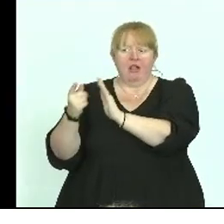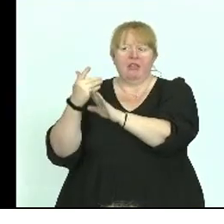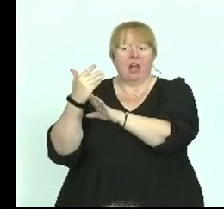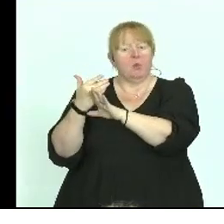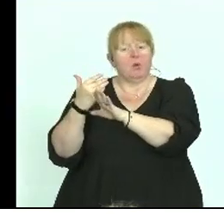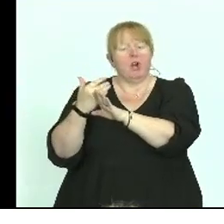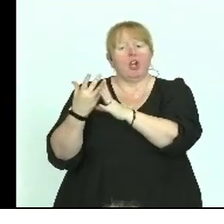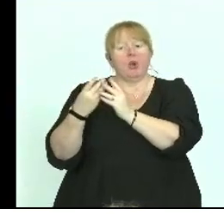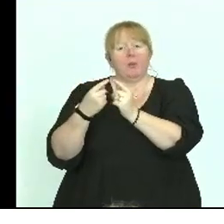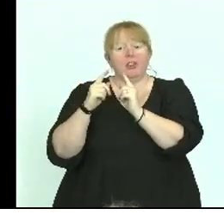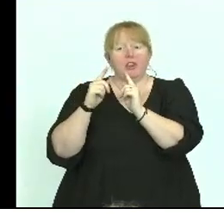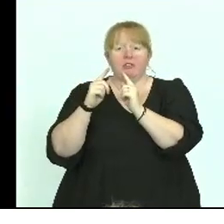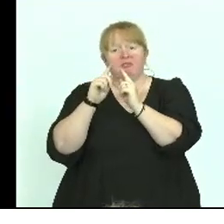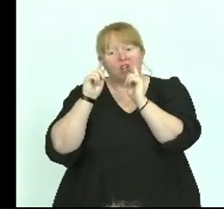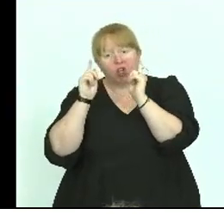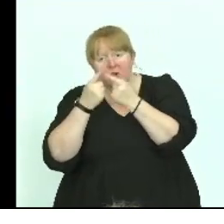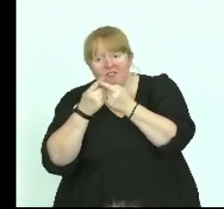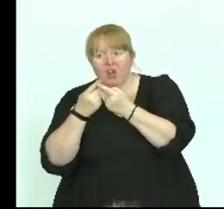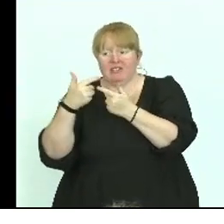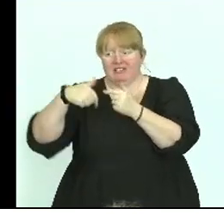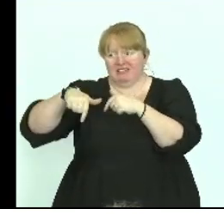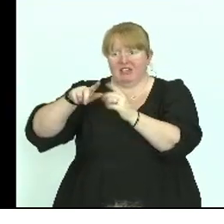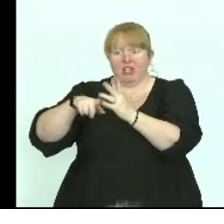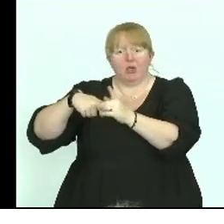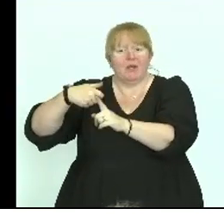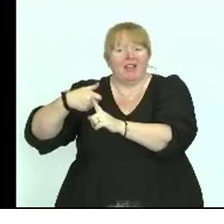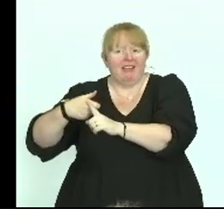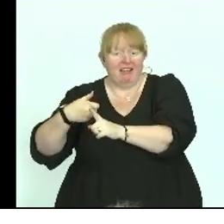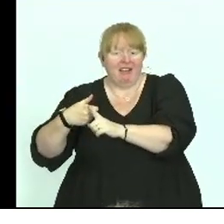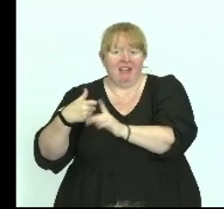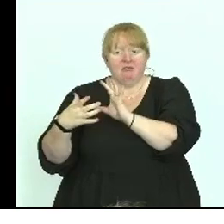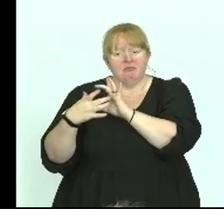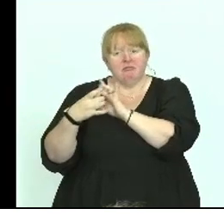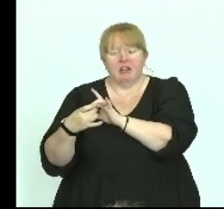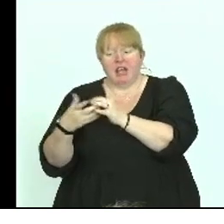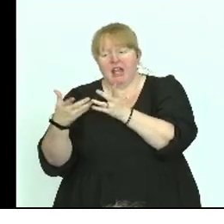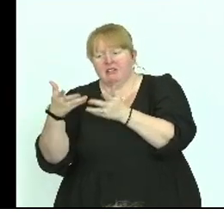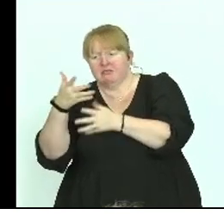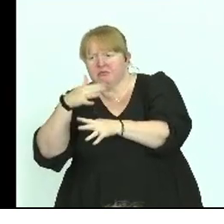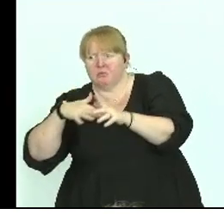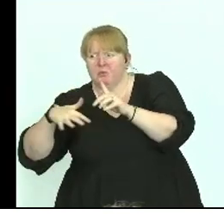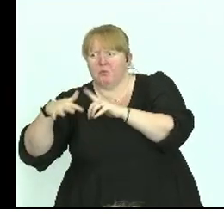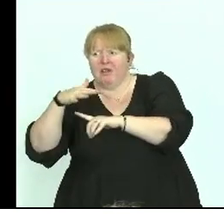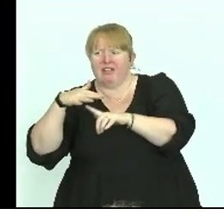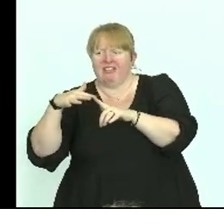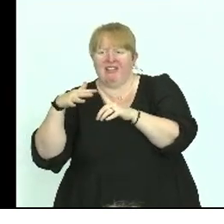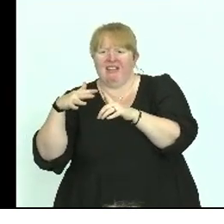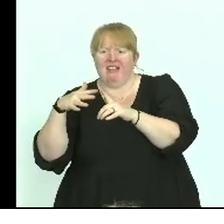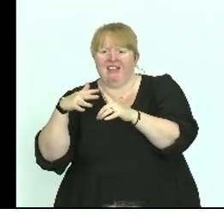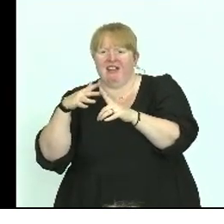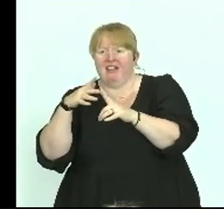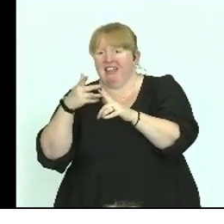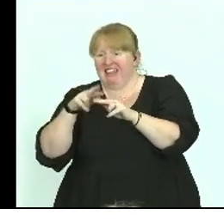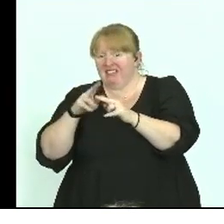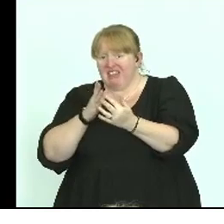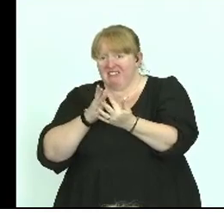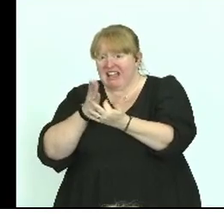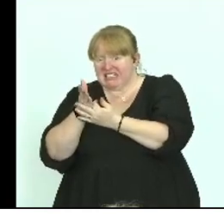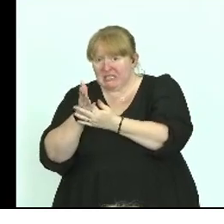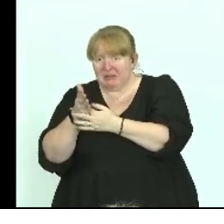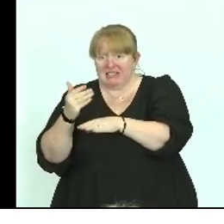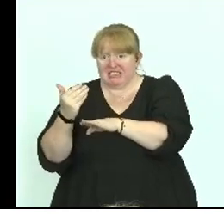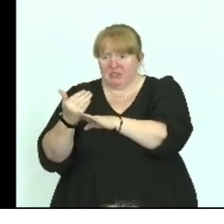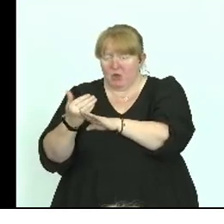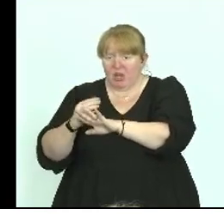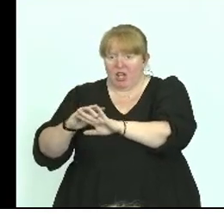some of the universities in the UK and looking at where they sit in terms of their accessibility work.